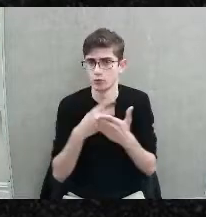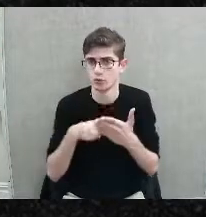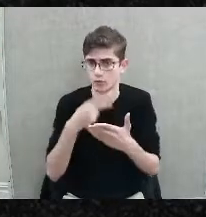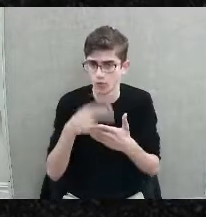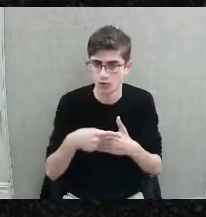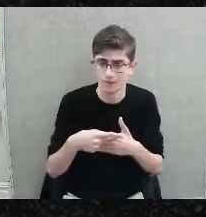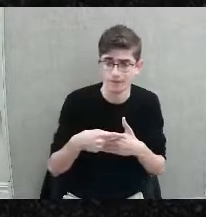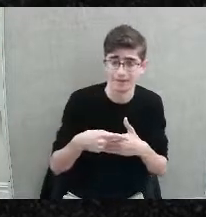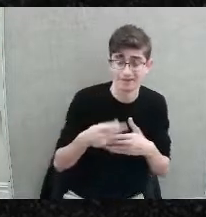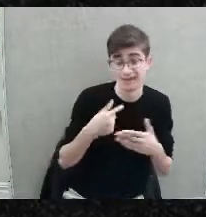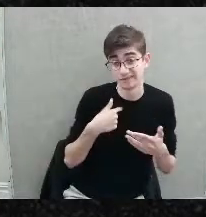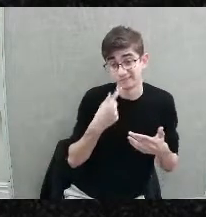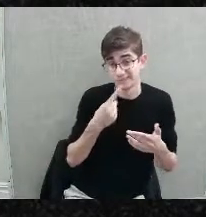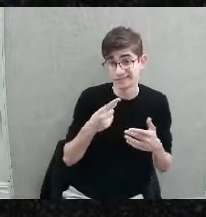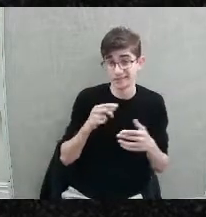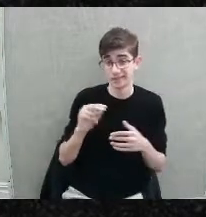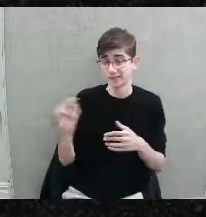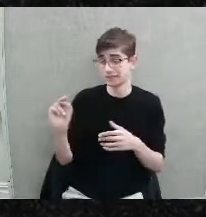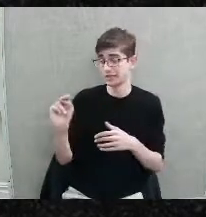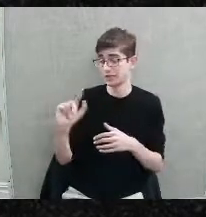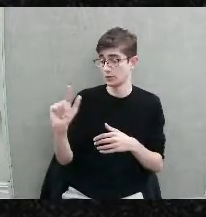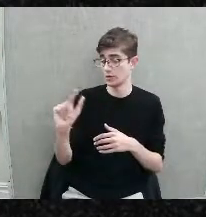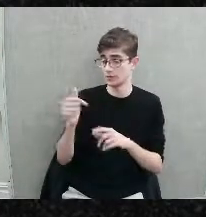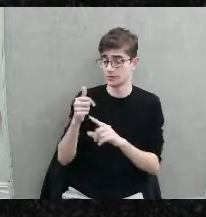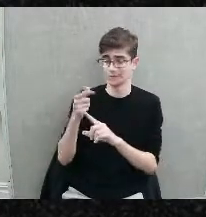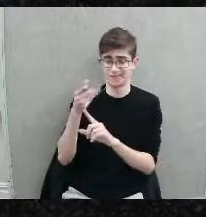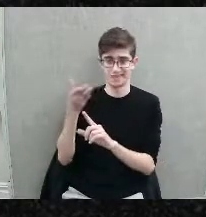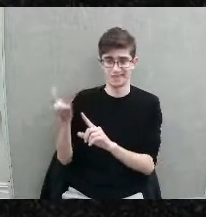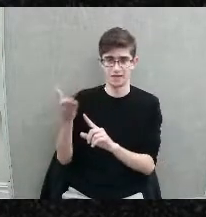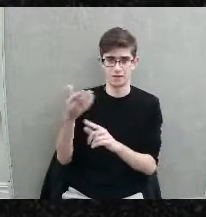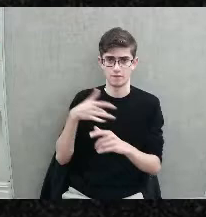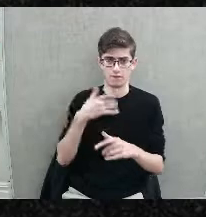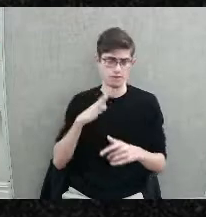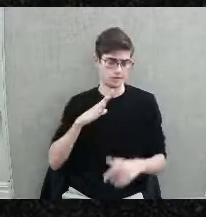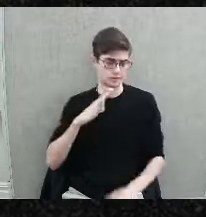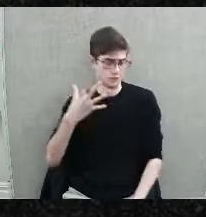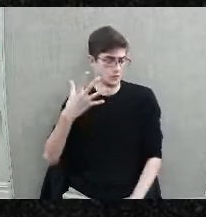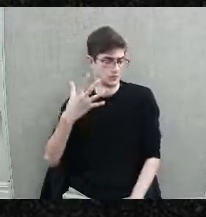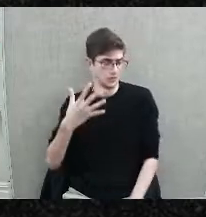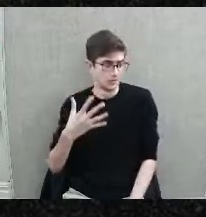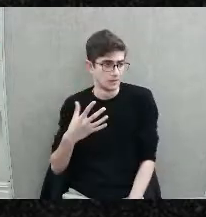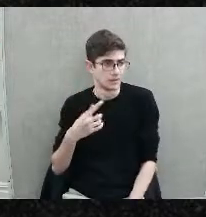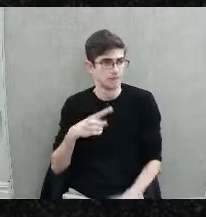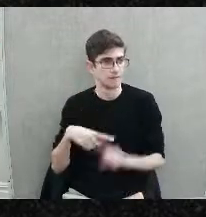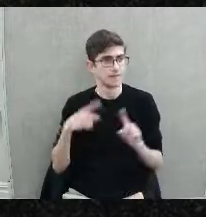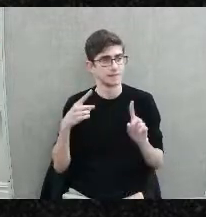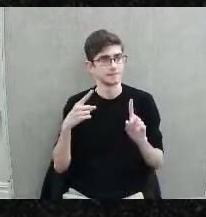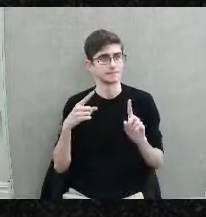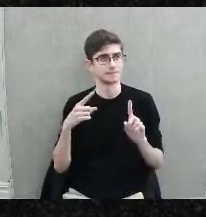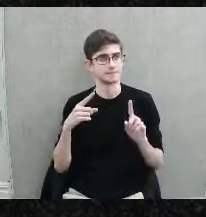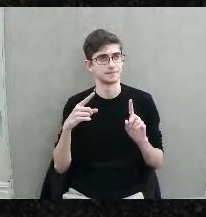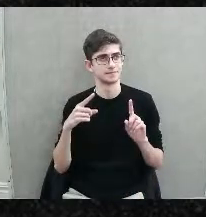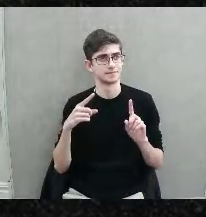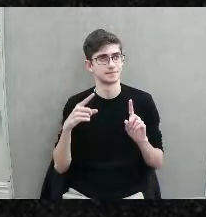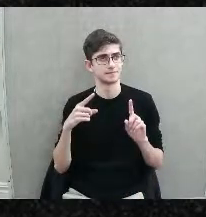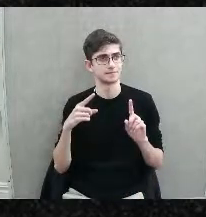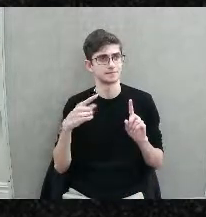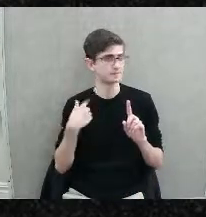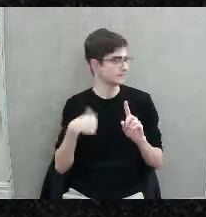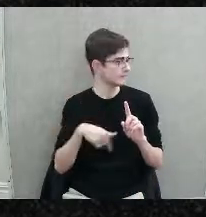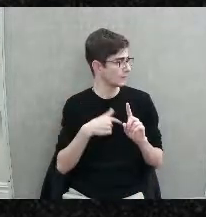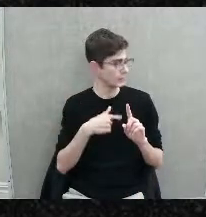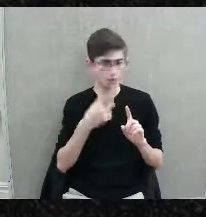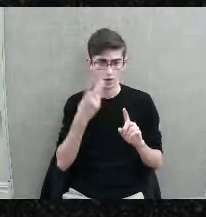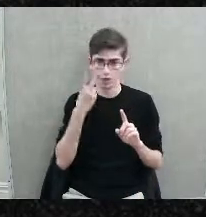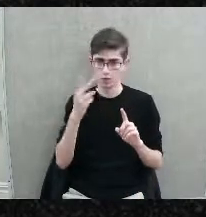neoliberals, as insulted by López Obrador, would say, but we are looking